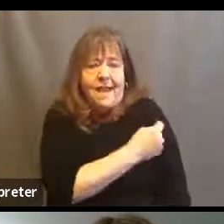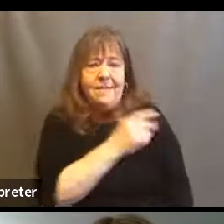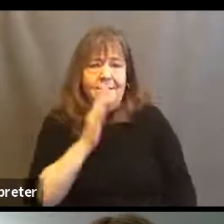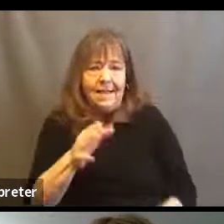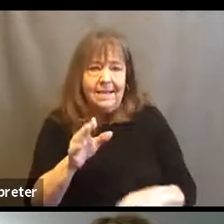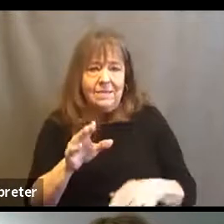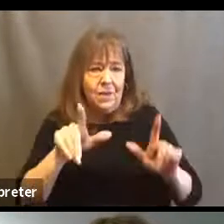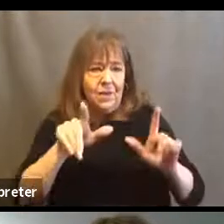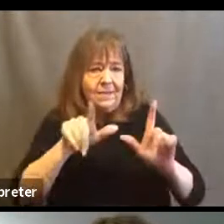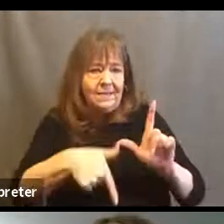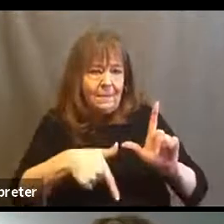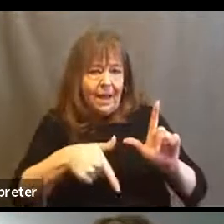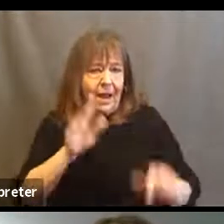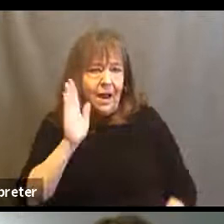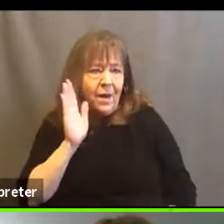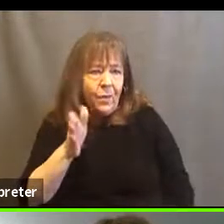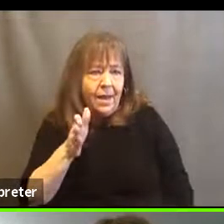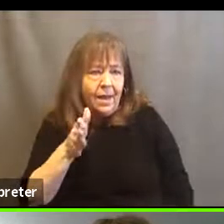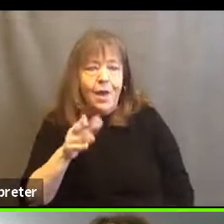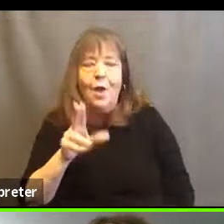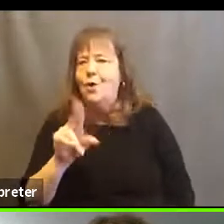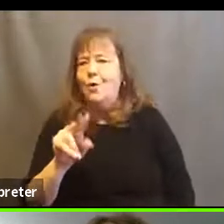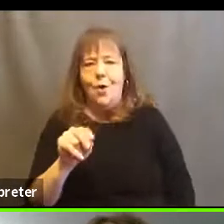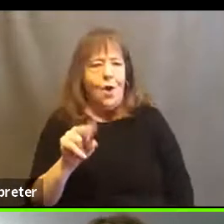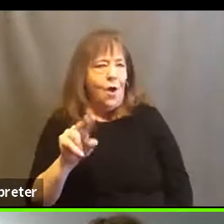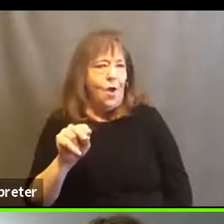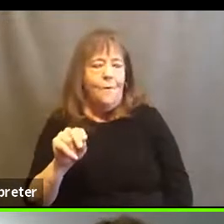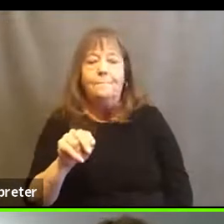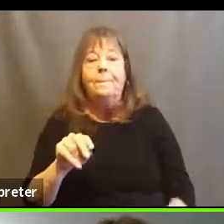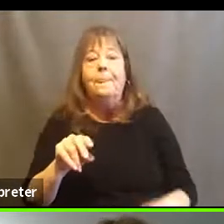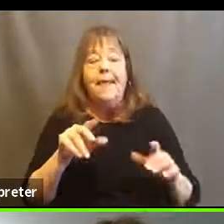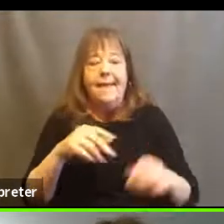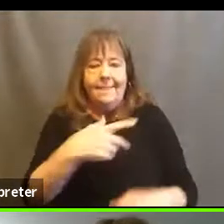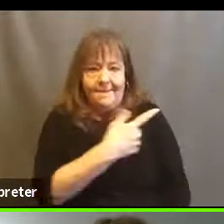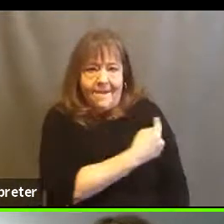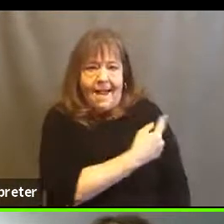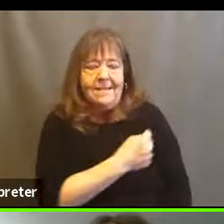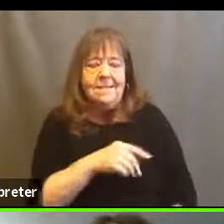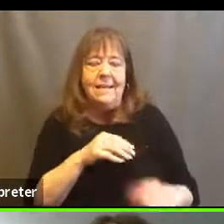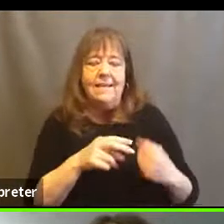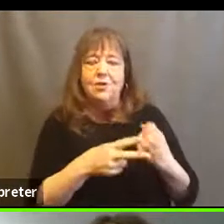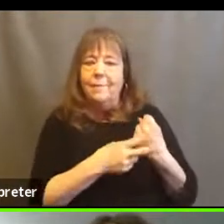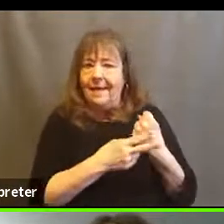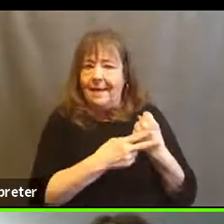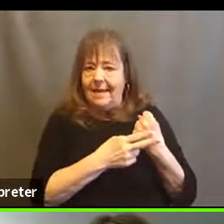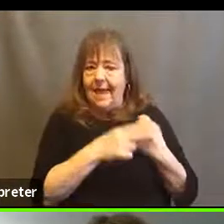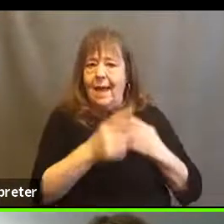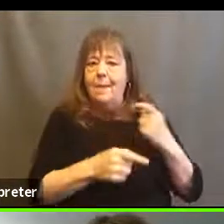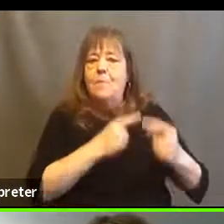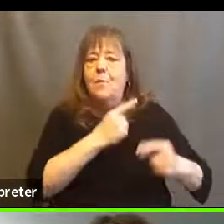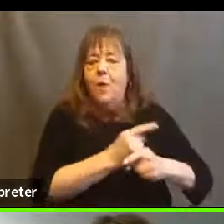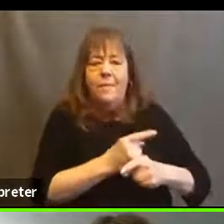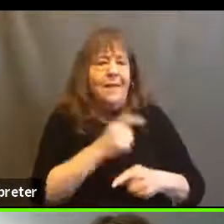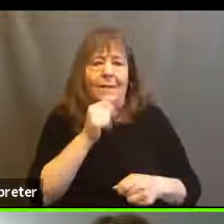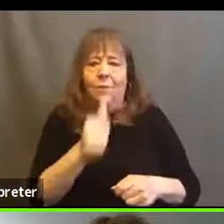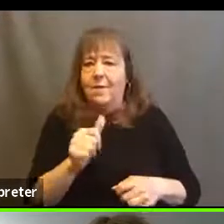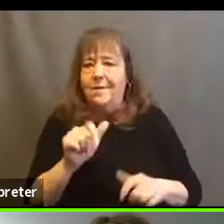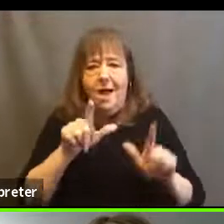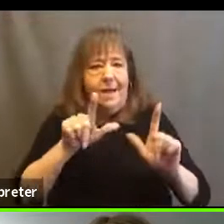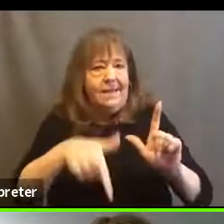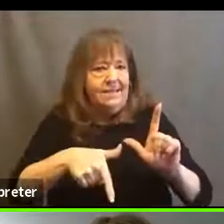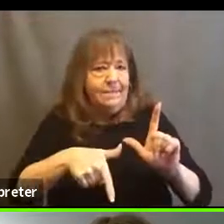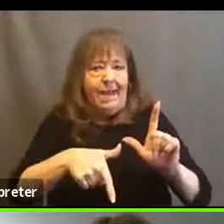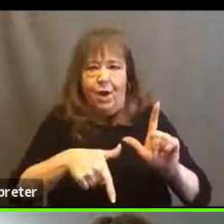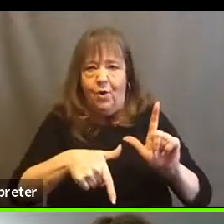do have? No, the vaccines are stored properly, and the vaccine will not expire